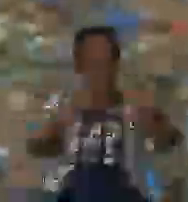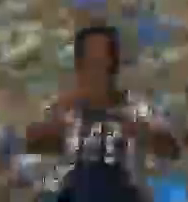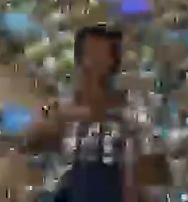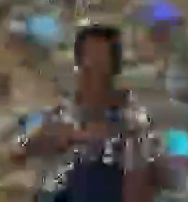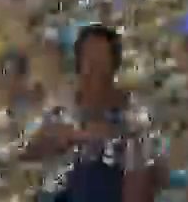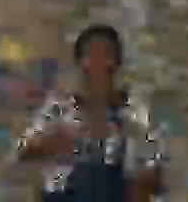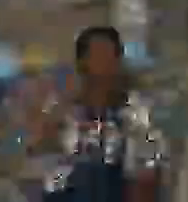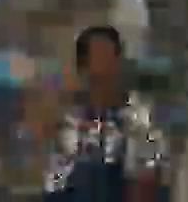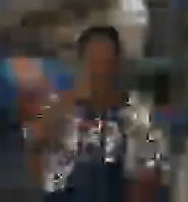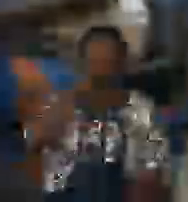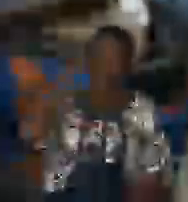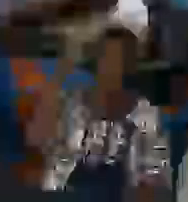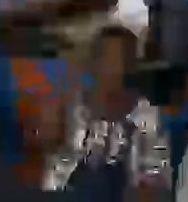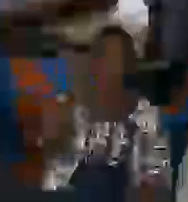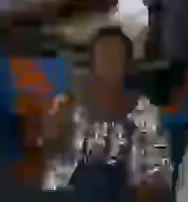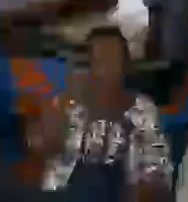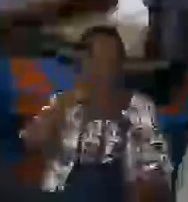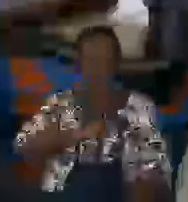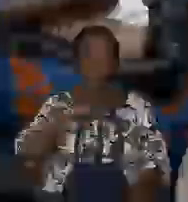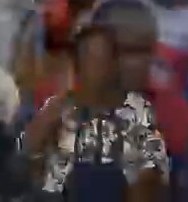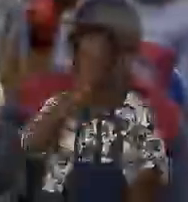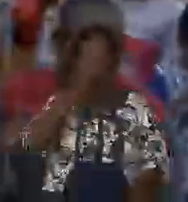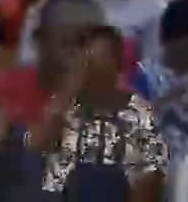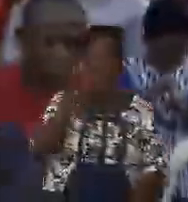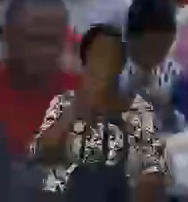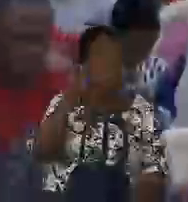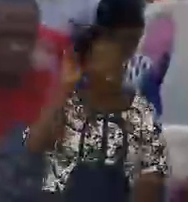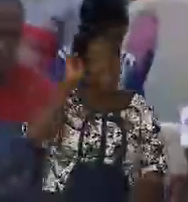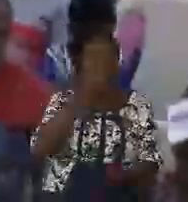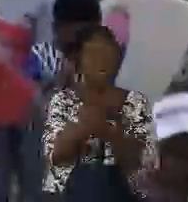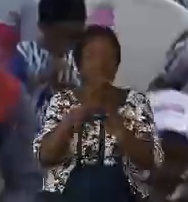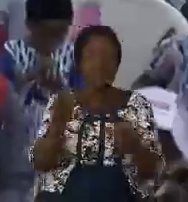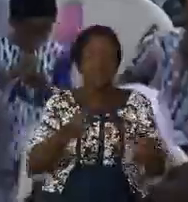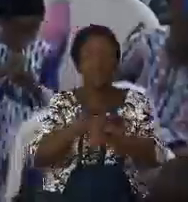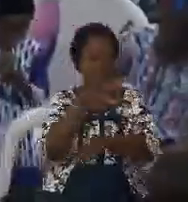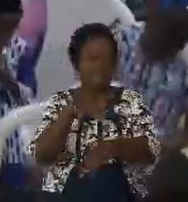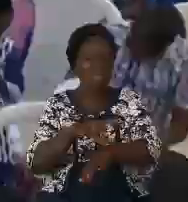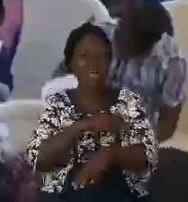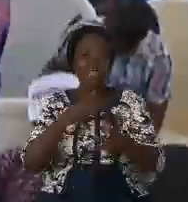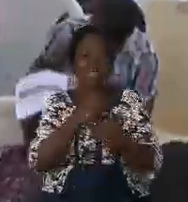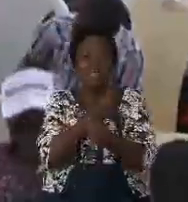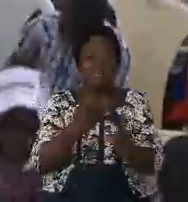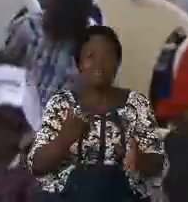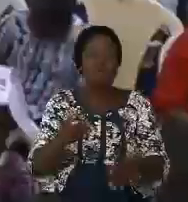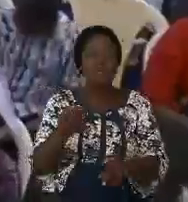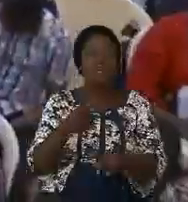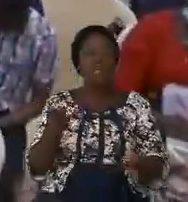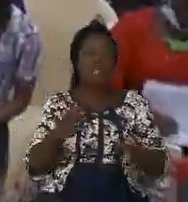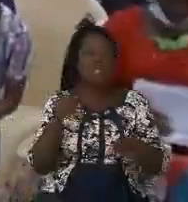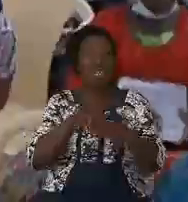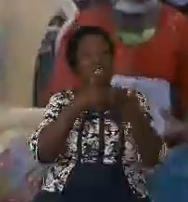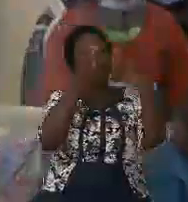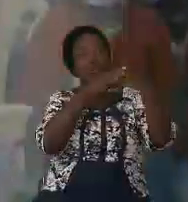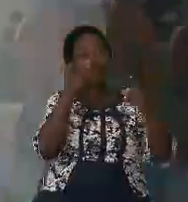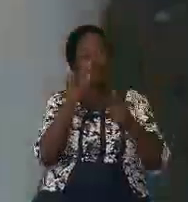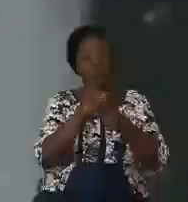be there. I said I'll be there. I said I'll be there. He saves you on earth and he saves you